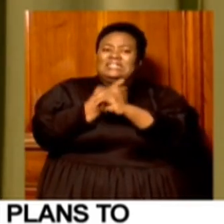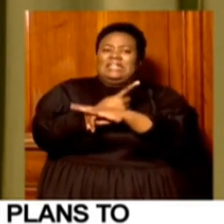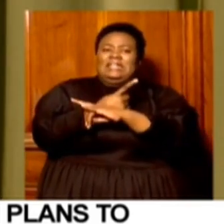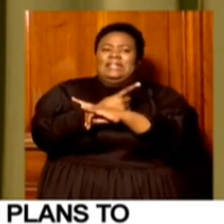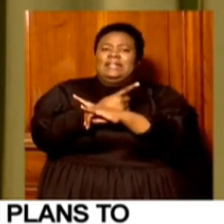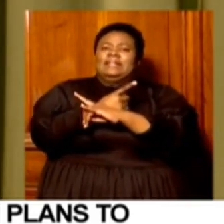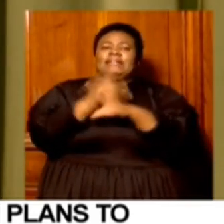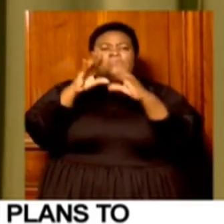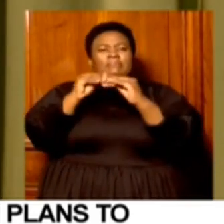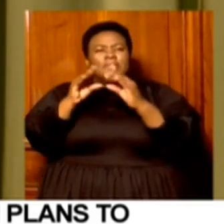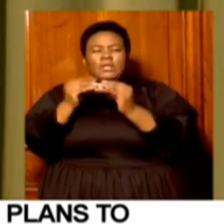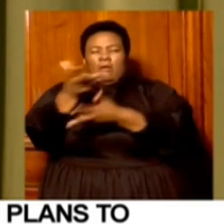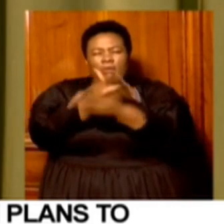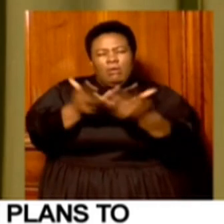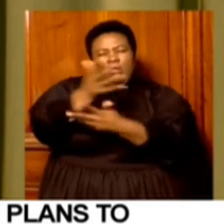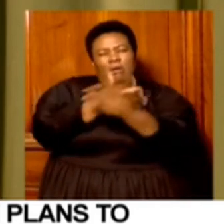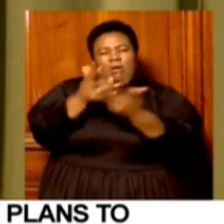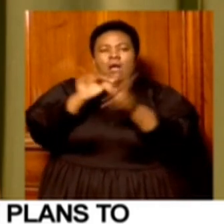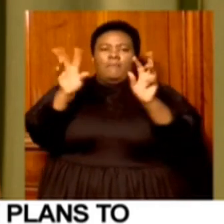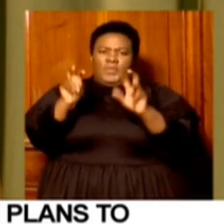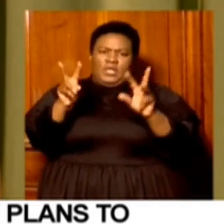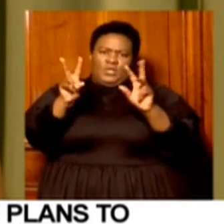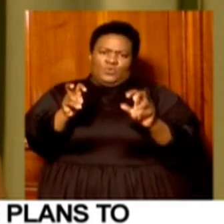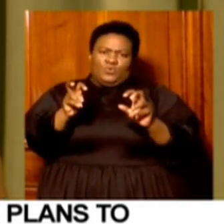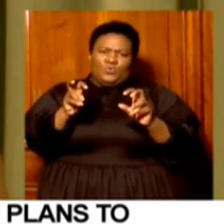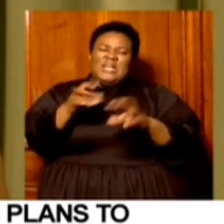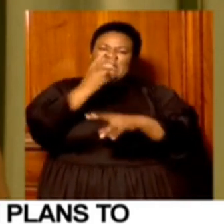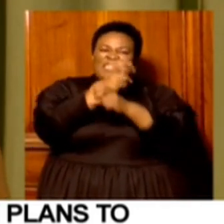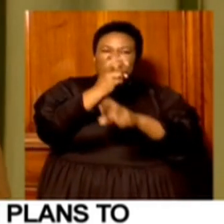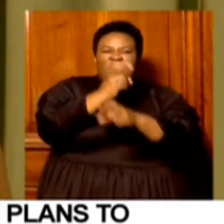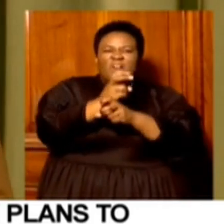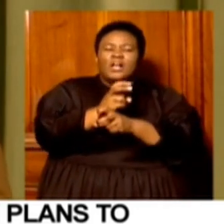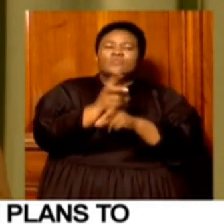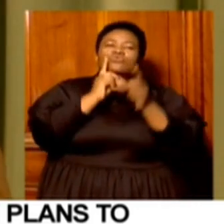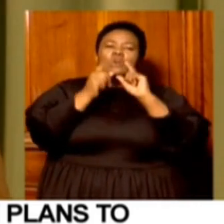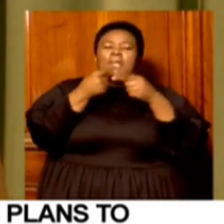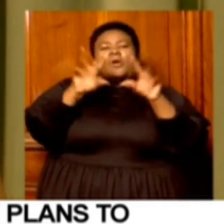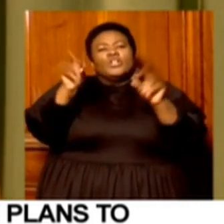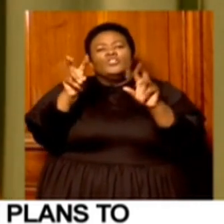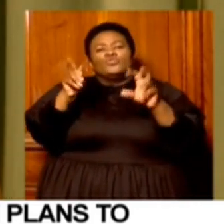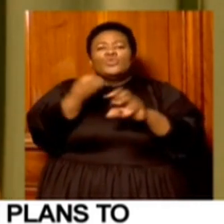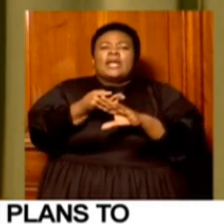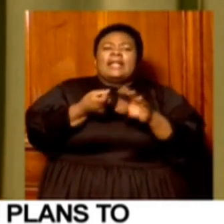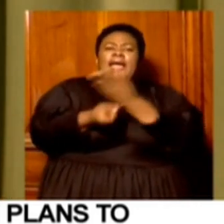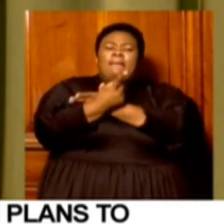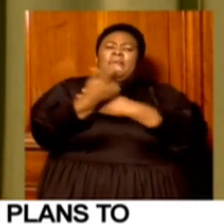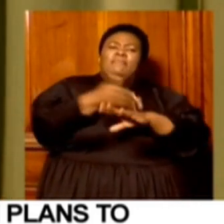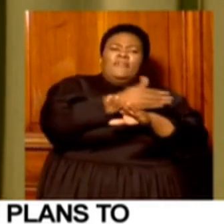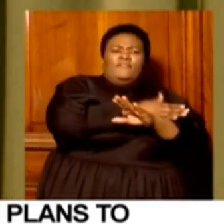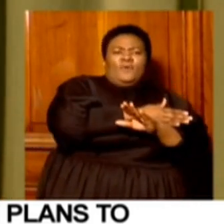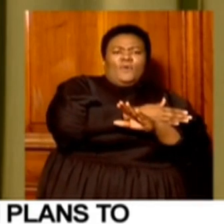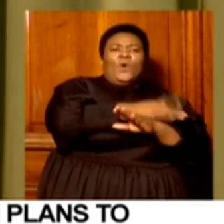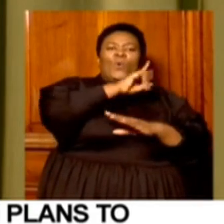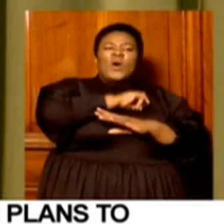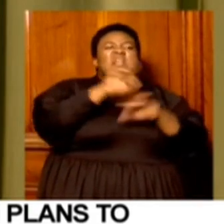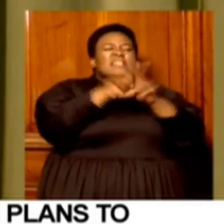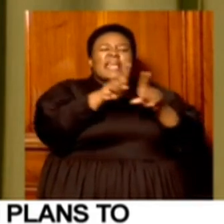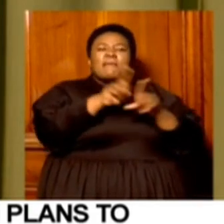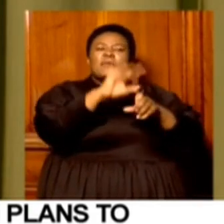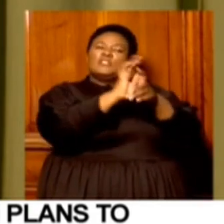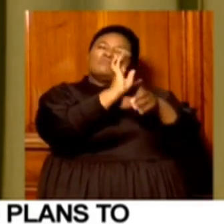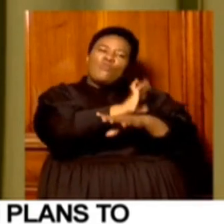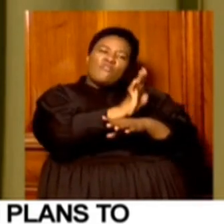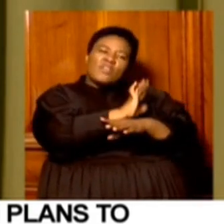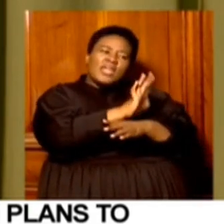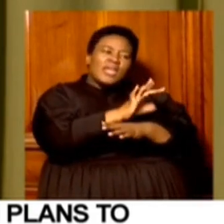Now, it's difficult to talk about the issues that were happening behind the scenes. It's like a movie that was never concluded and somebody was dealing with